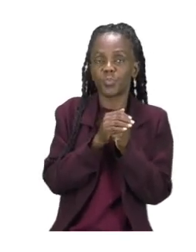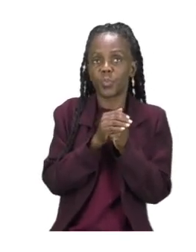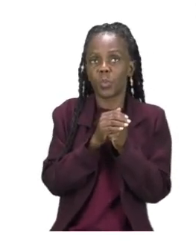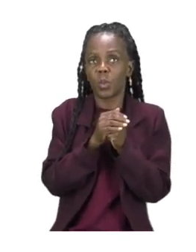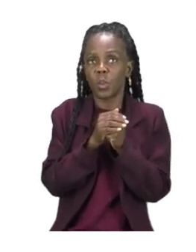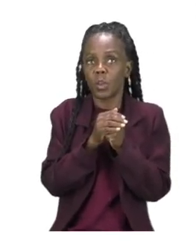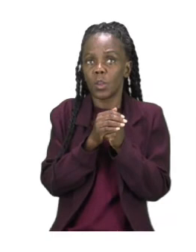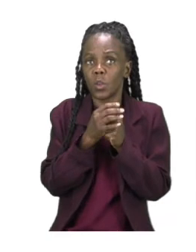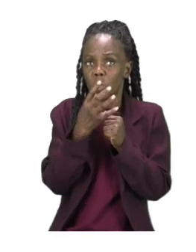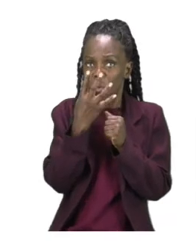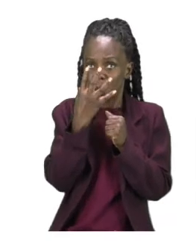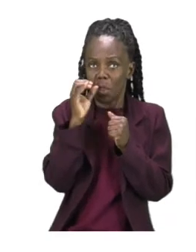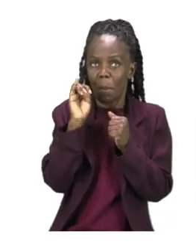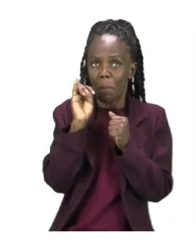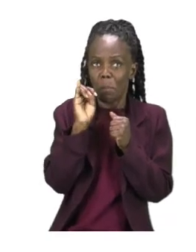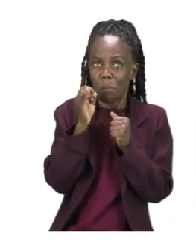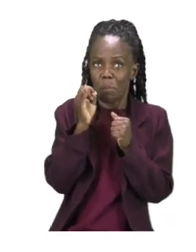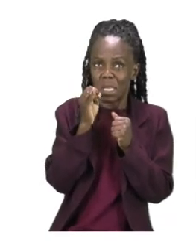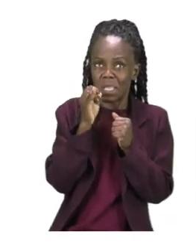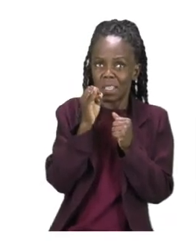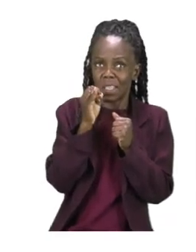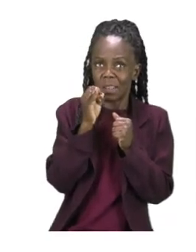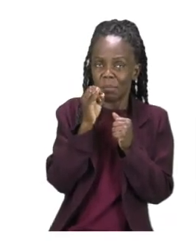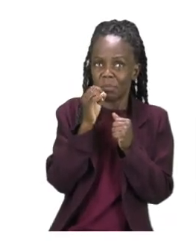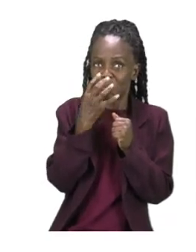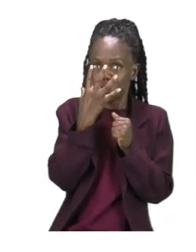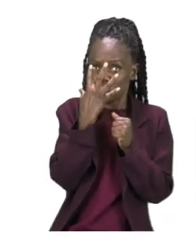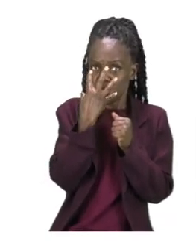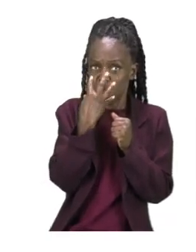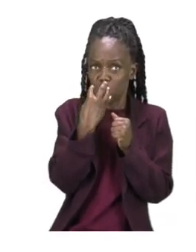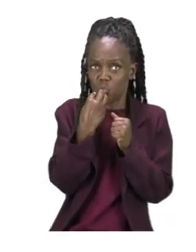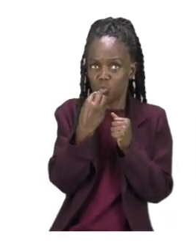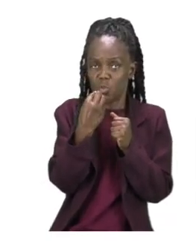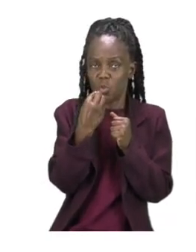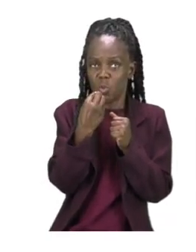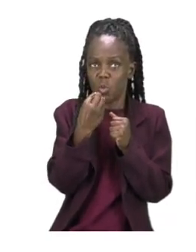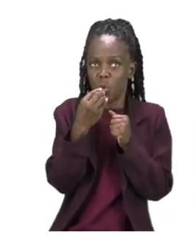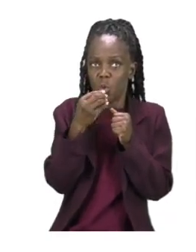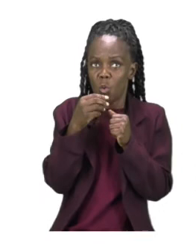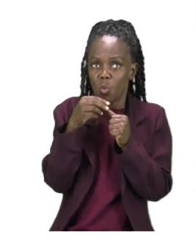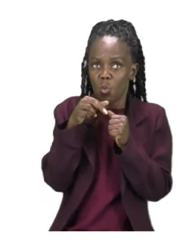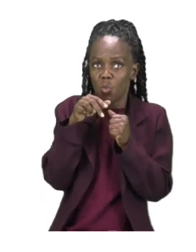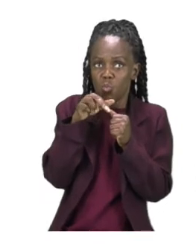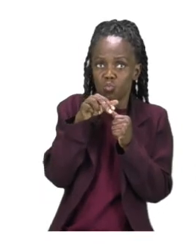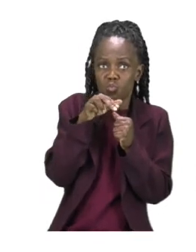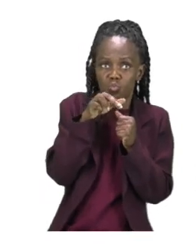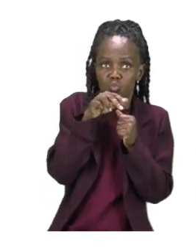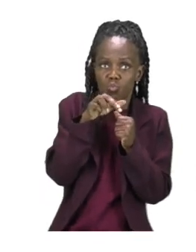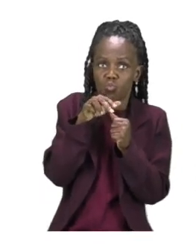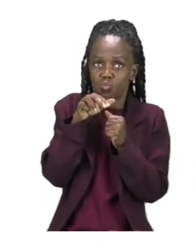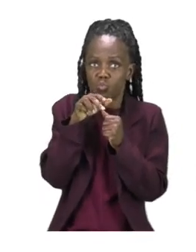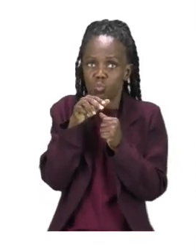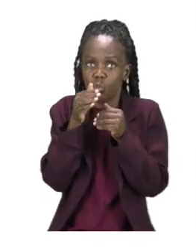straw. The pig was just finished, and as soon as he turned around, he saw the big bad